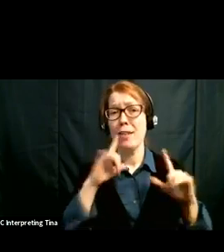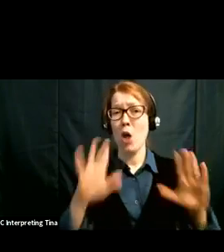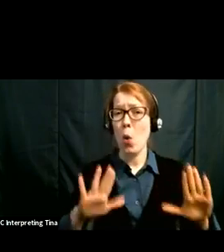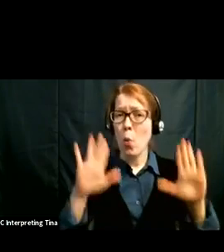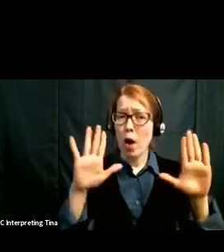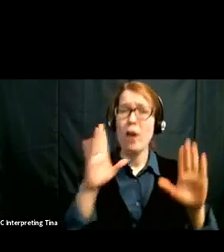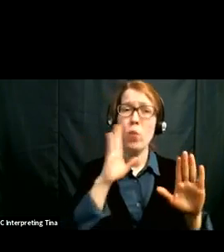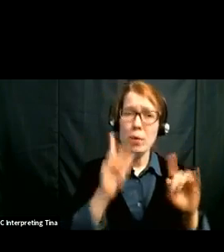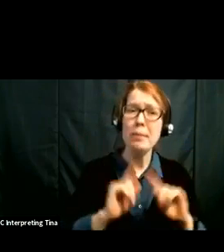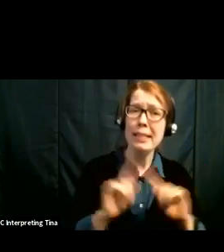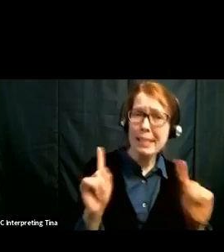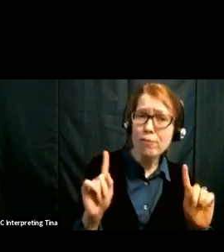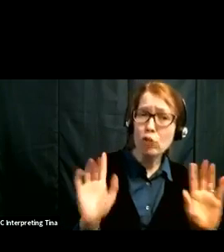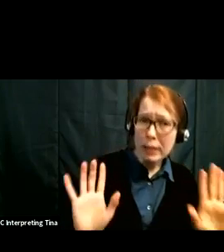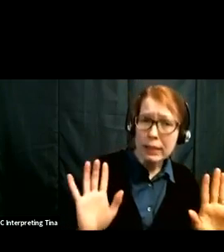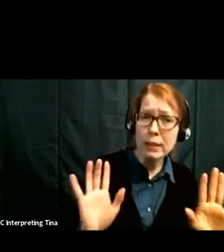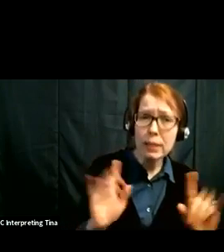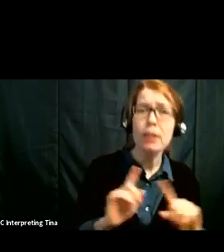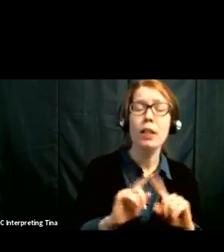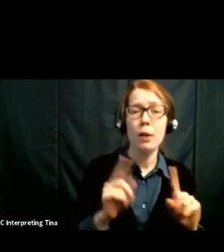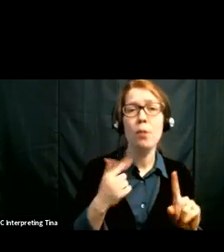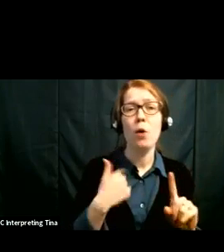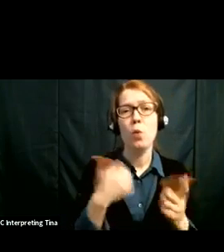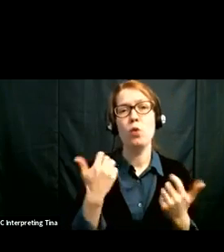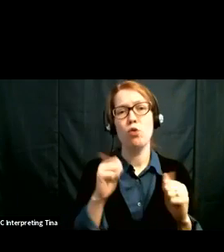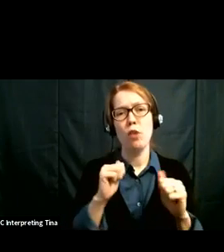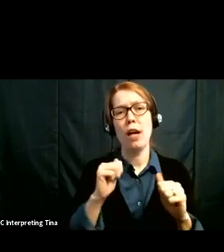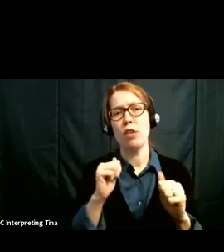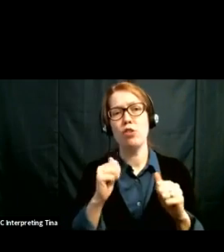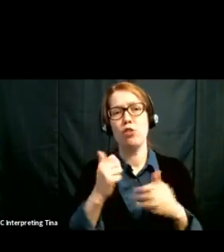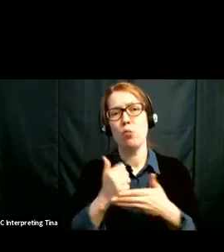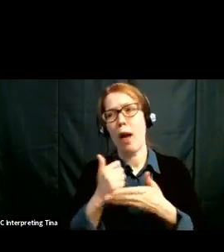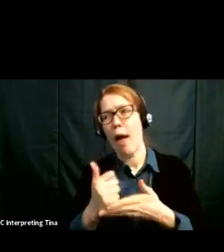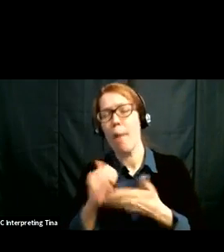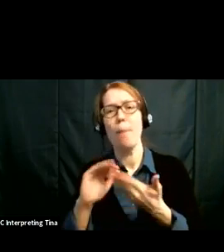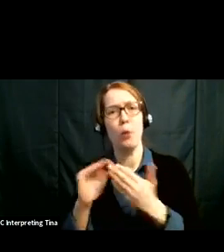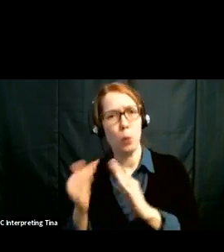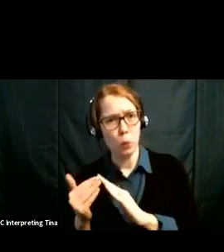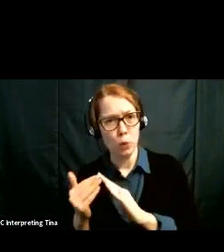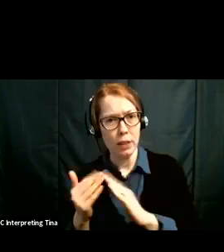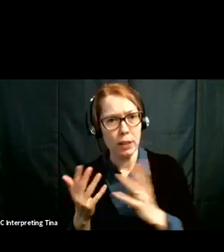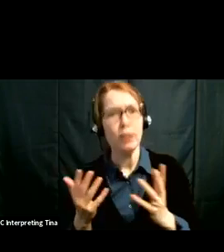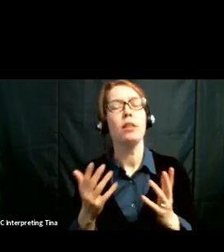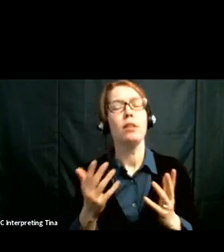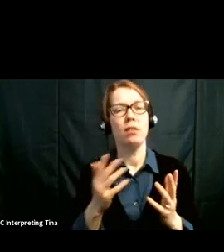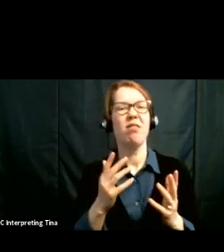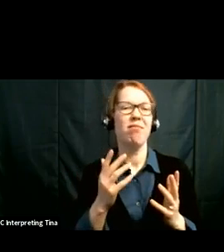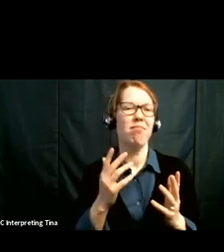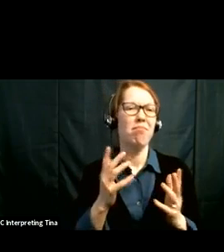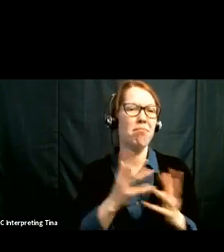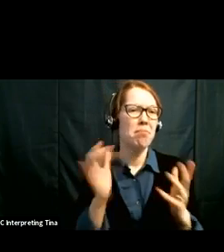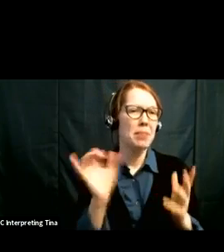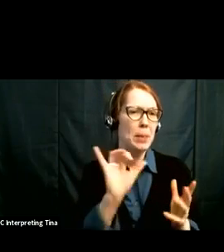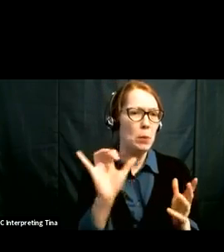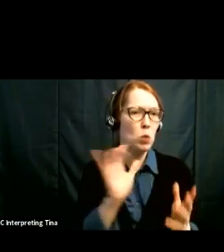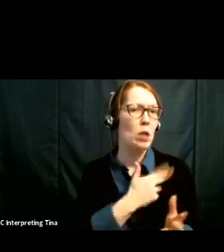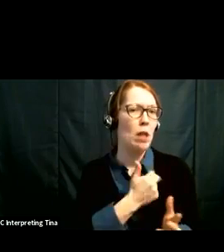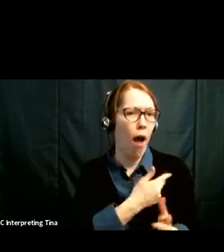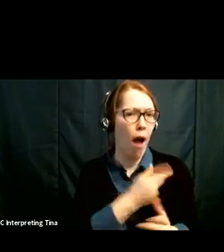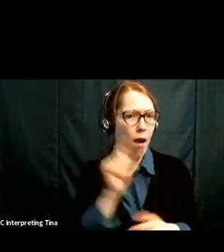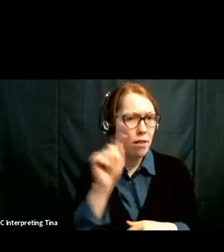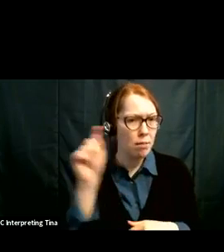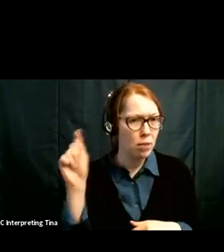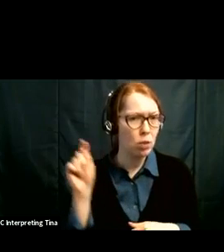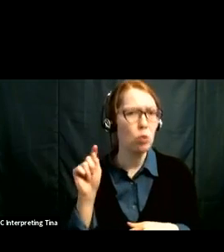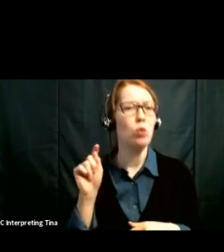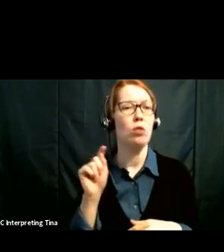different this year, but we're trying to do some things to help out the community. Again, much like our hospitals and all